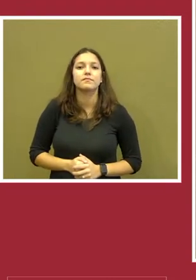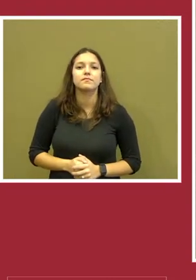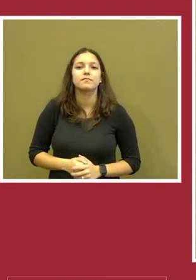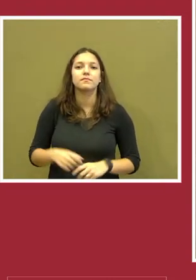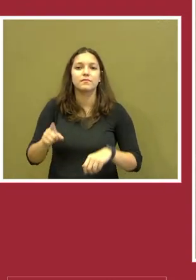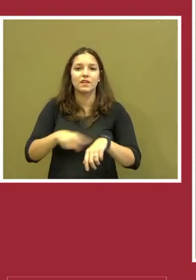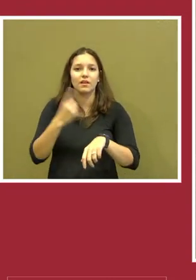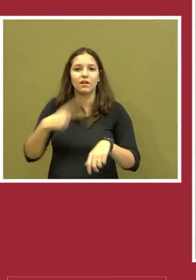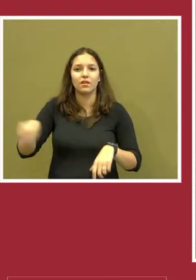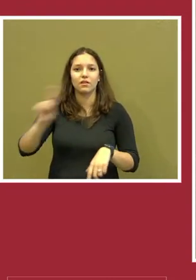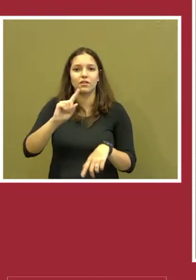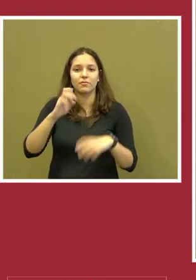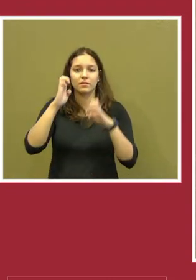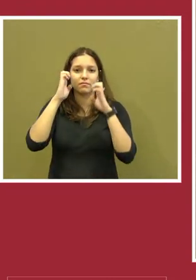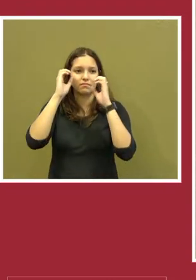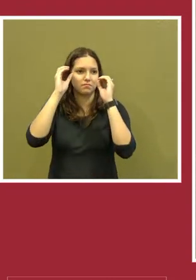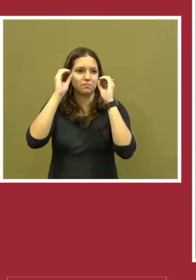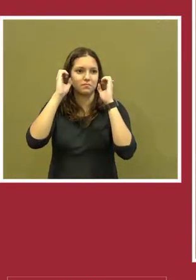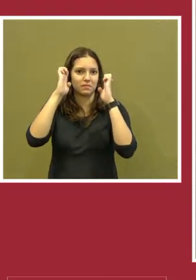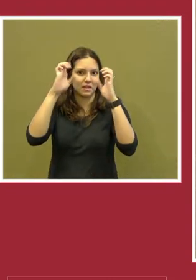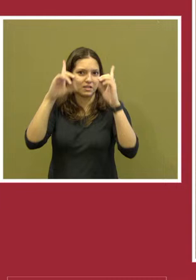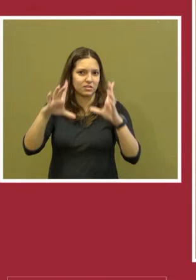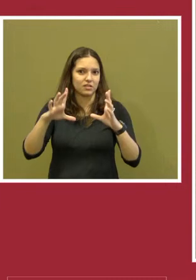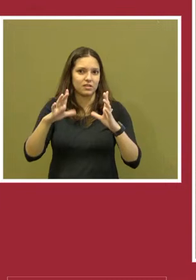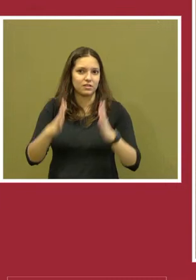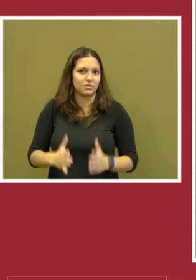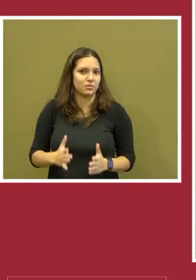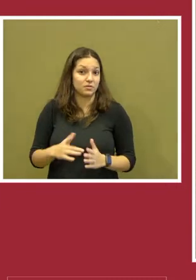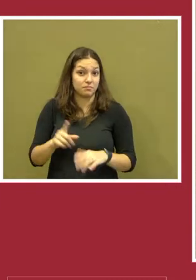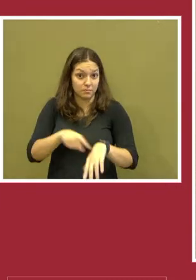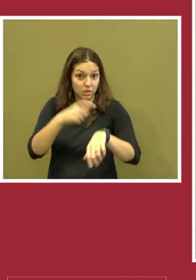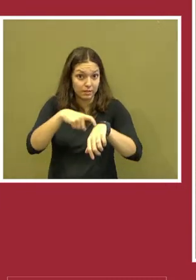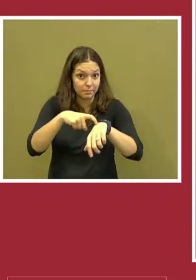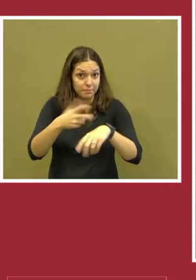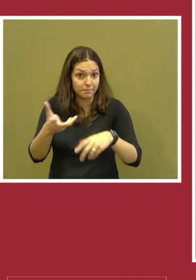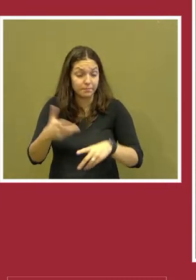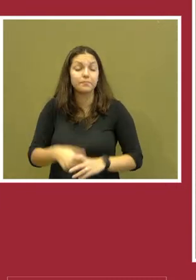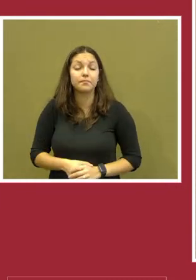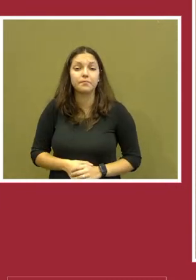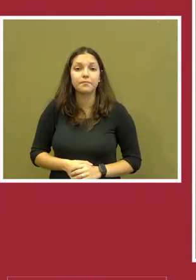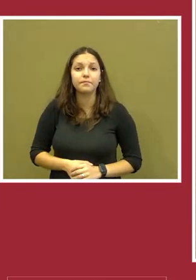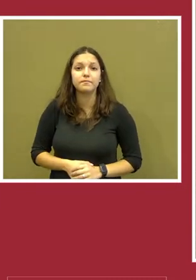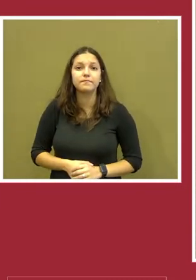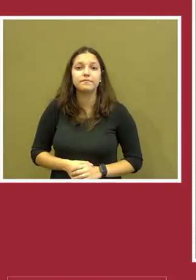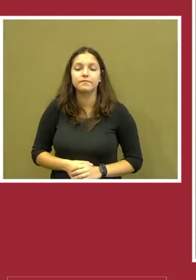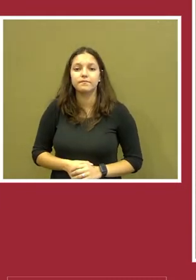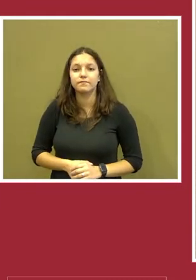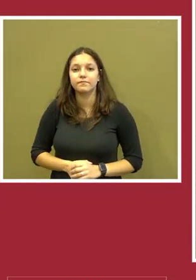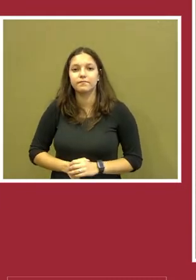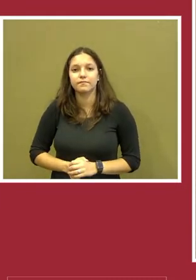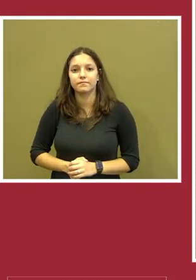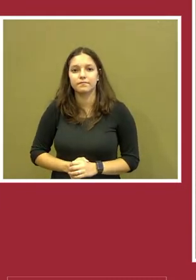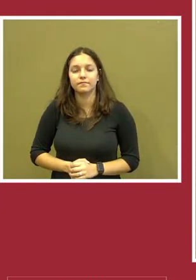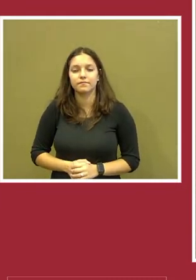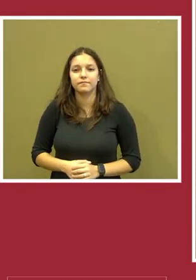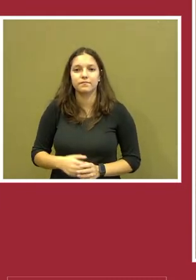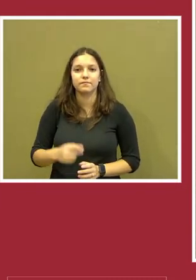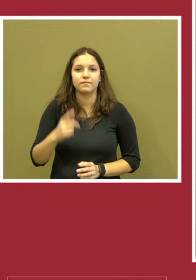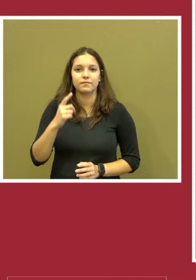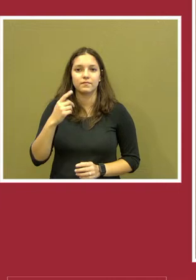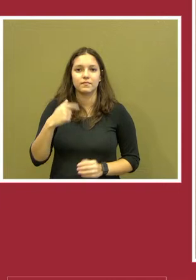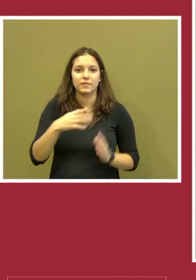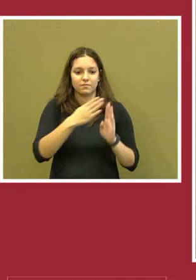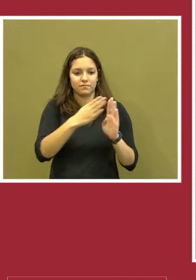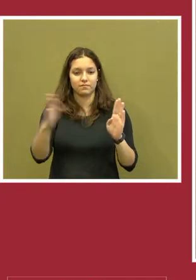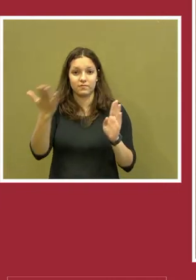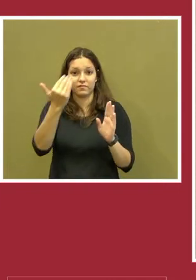How long have you guys all been educators? Long time? So I've had a span of 15